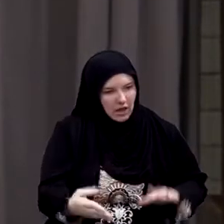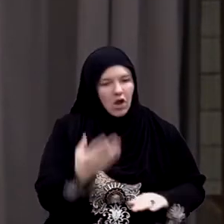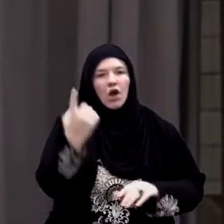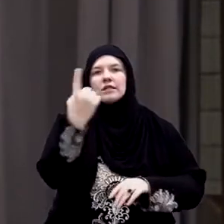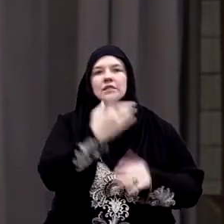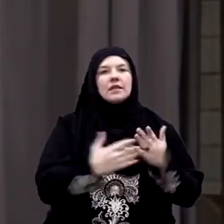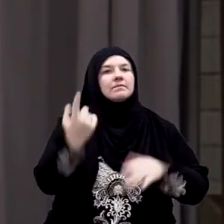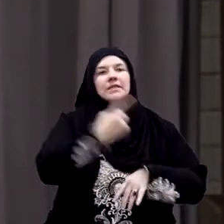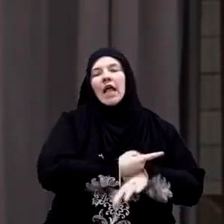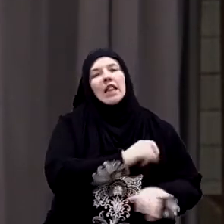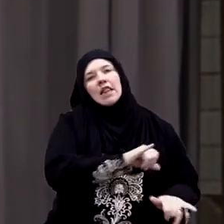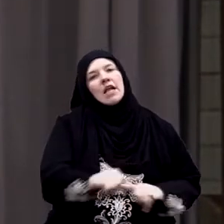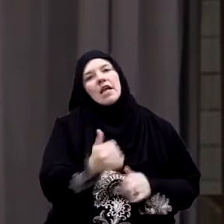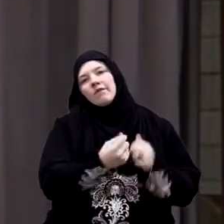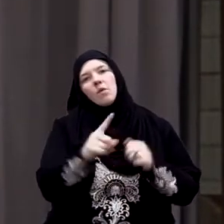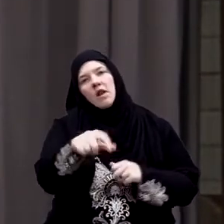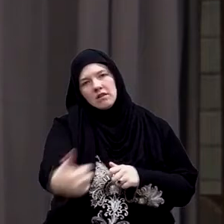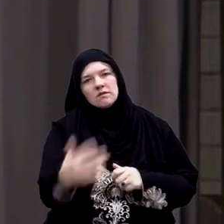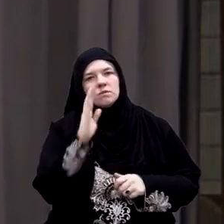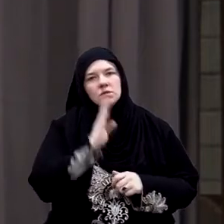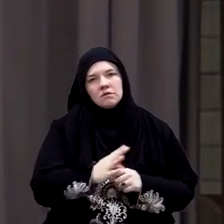day like everybody else.